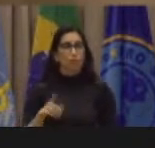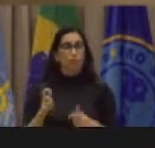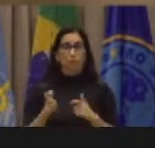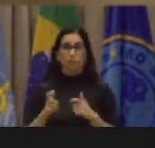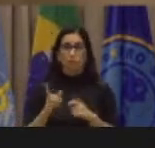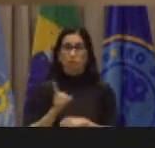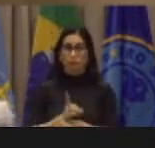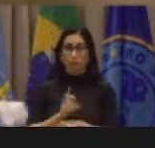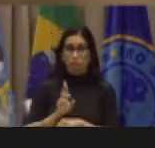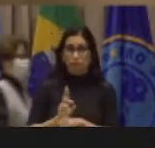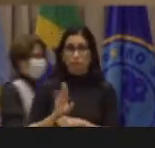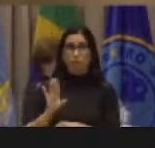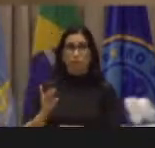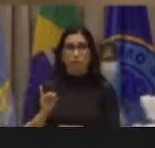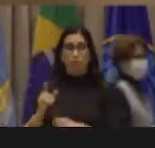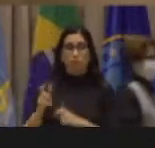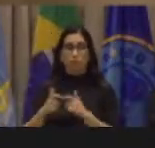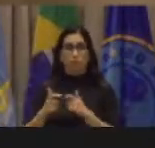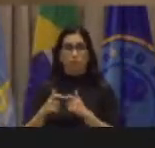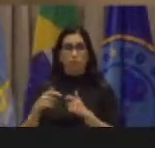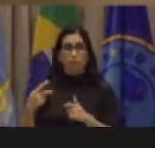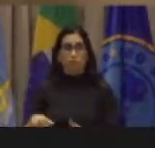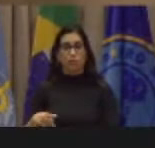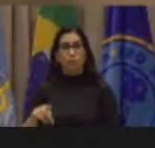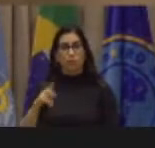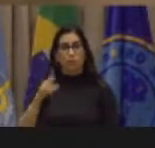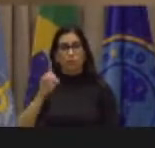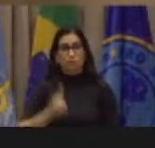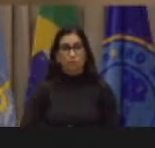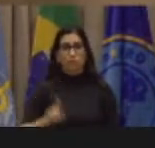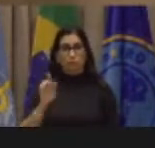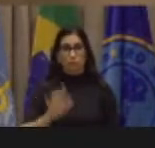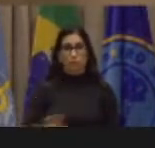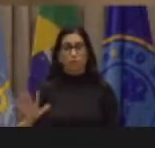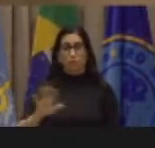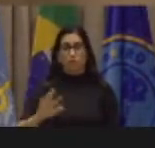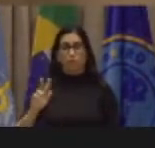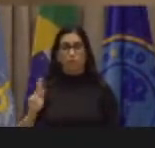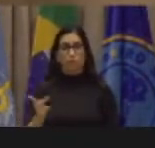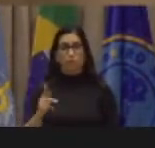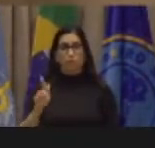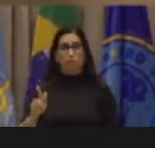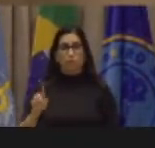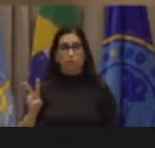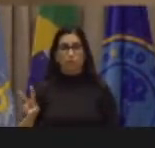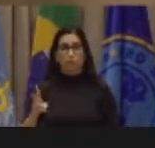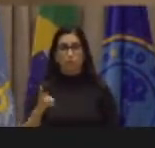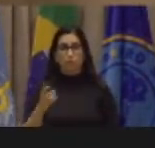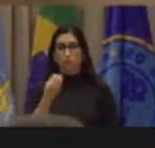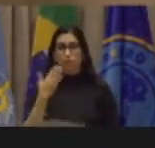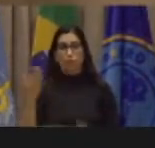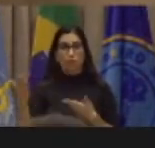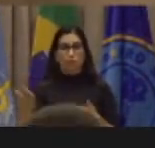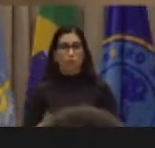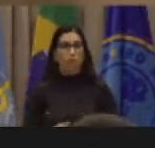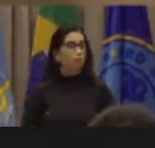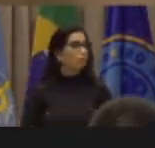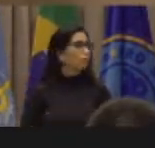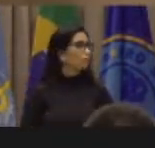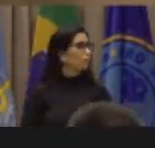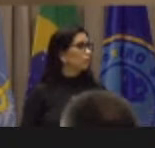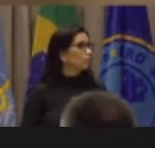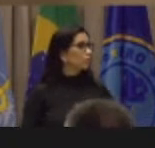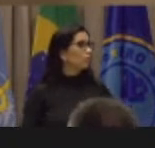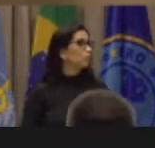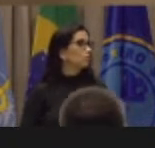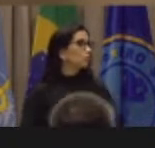the Federal University of Piauí and General Director of HGV. Please welcome Osvaldo Mendes. And